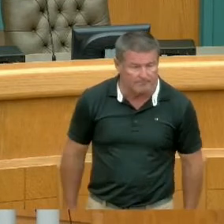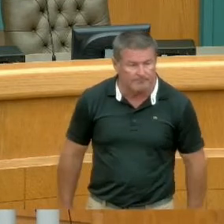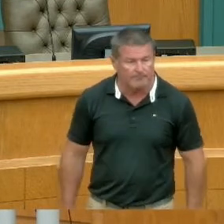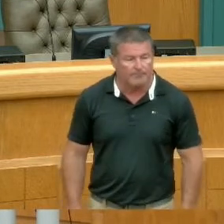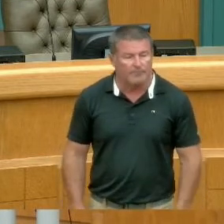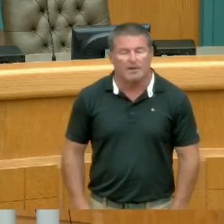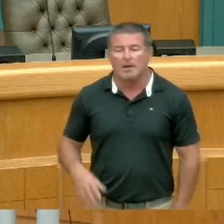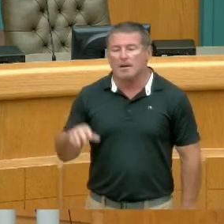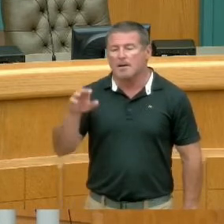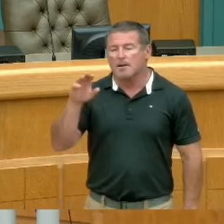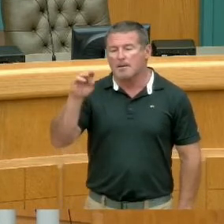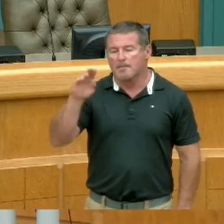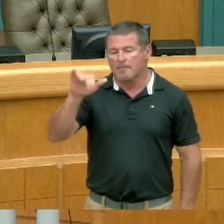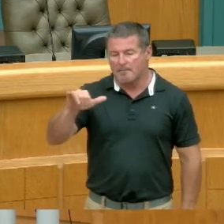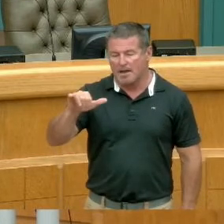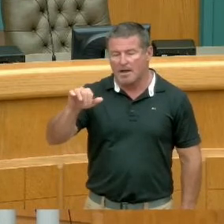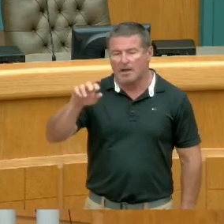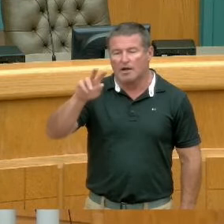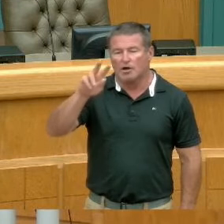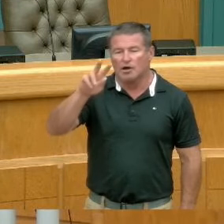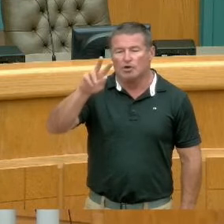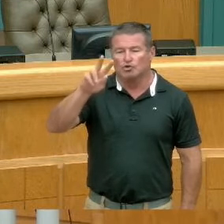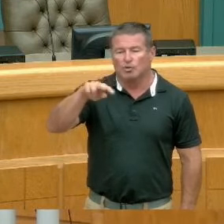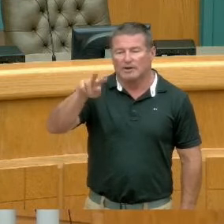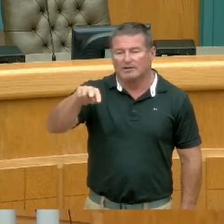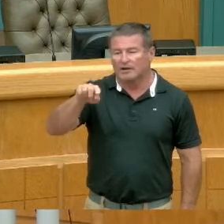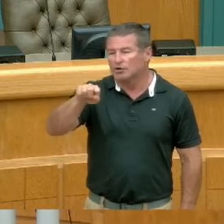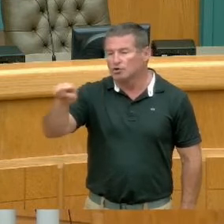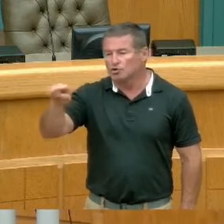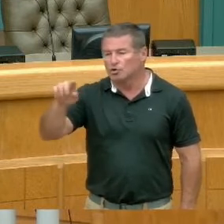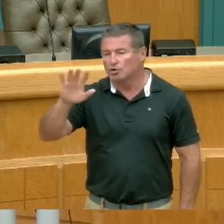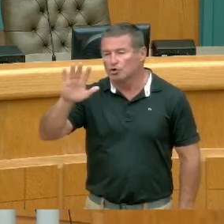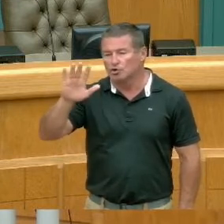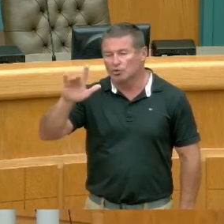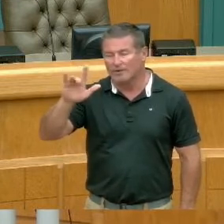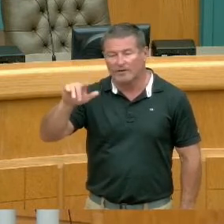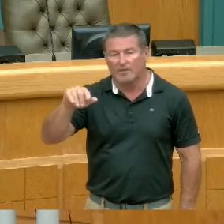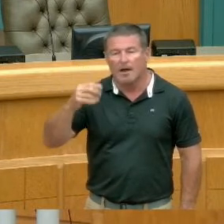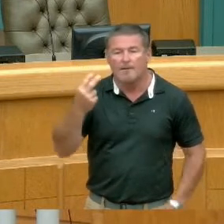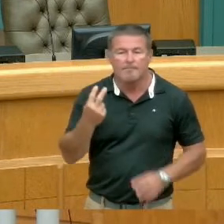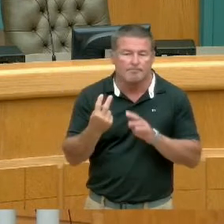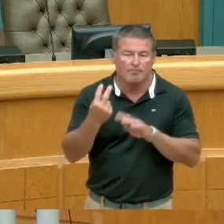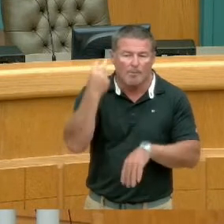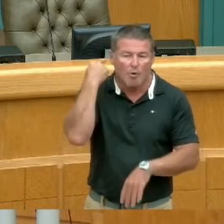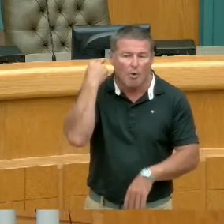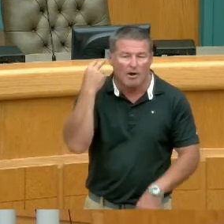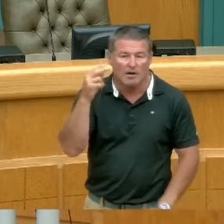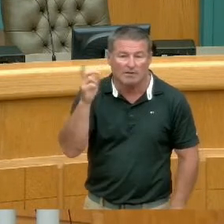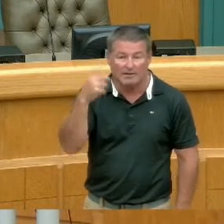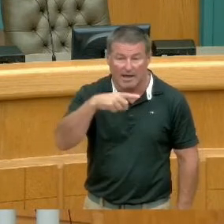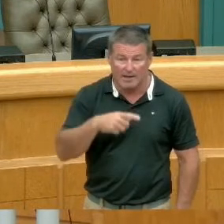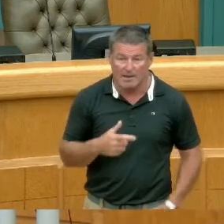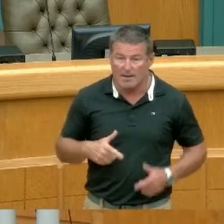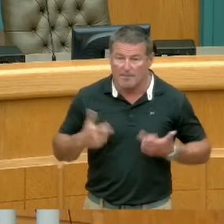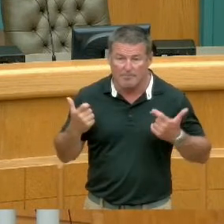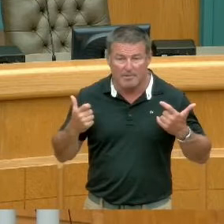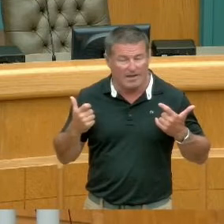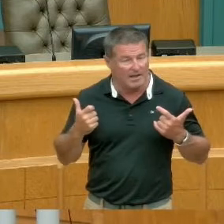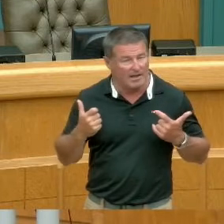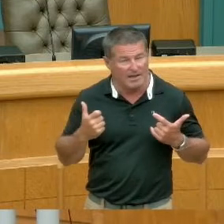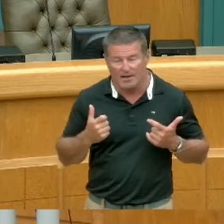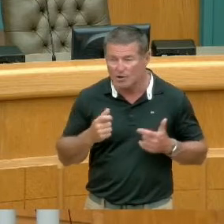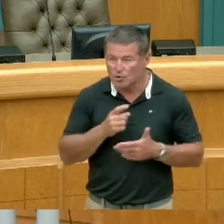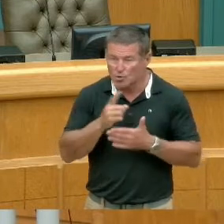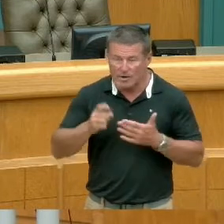May 22nd through 25th is Memorial Day. It's going to be a big weekend for a lot of families. It's a